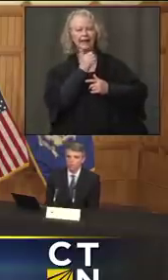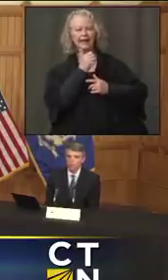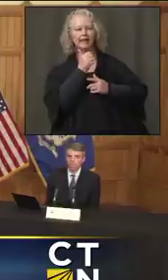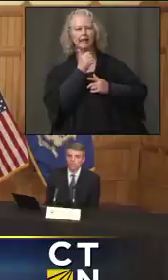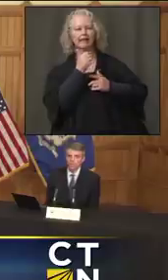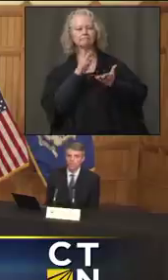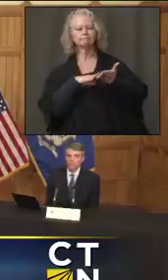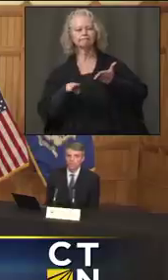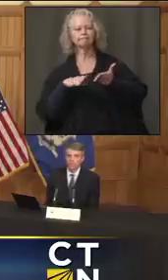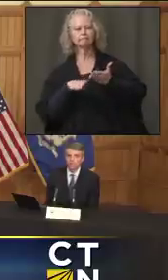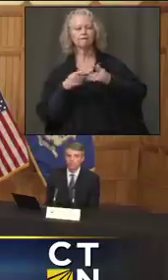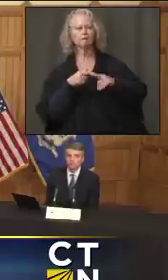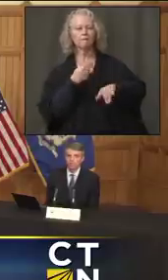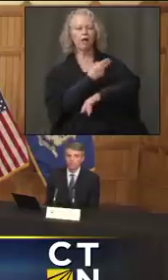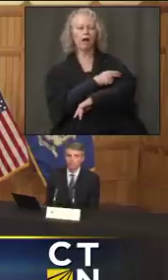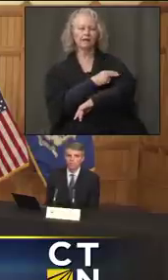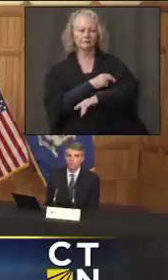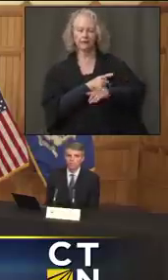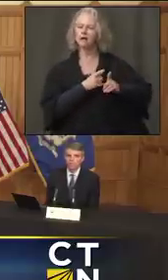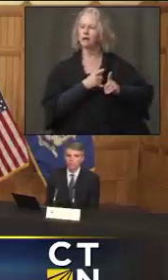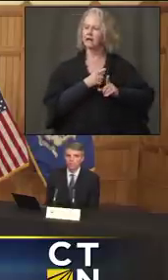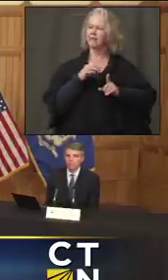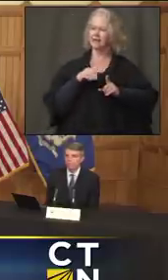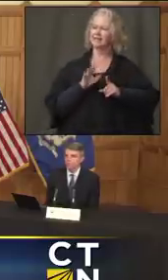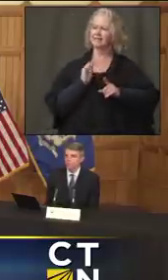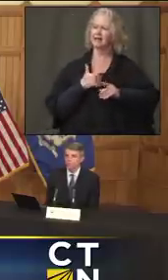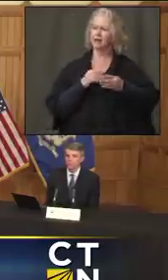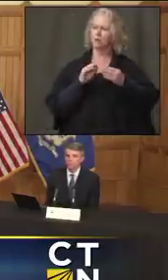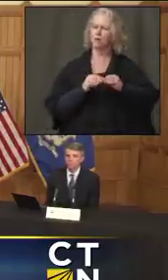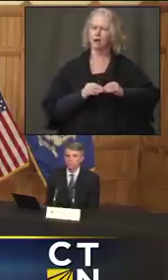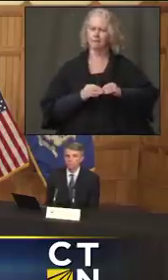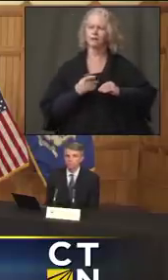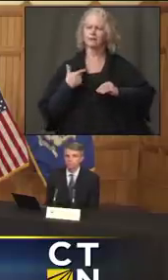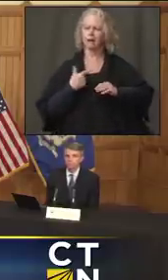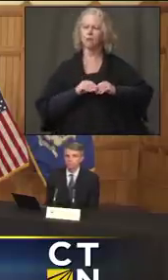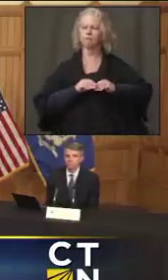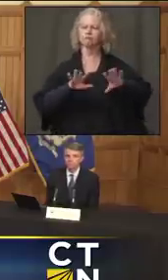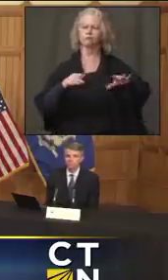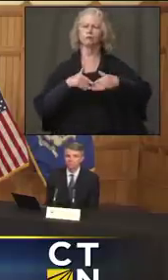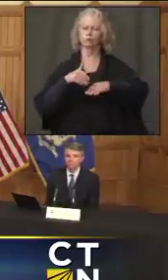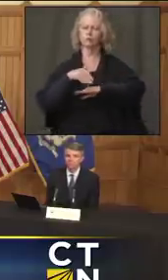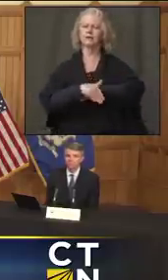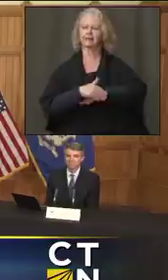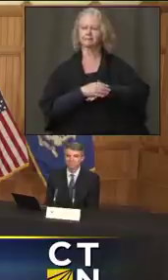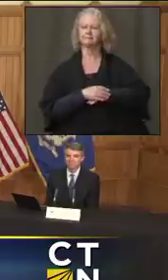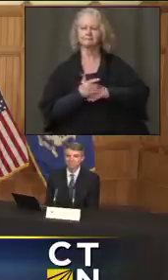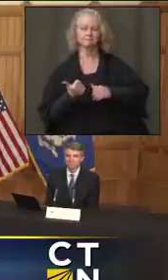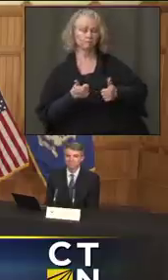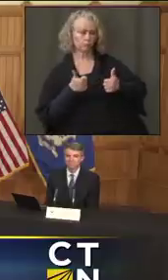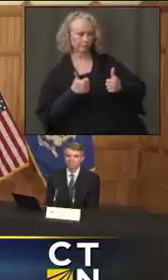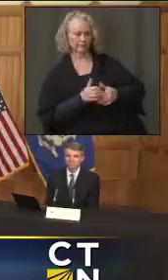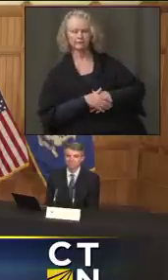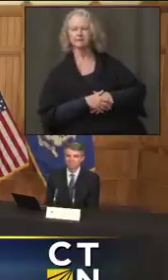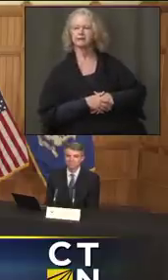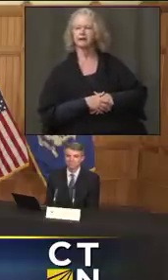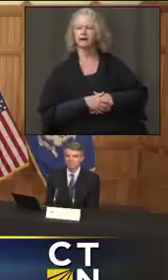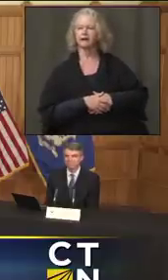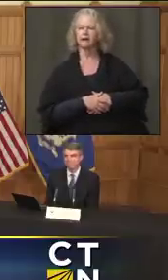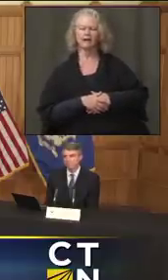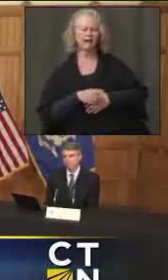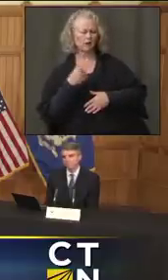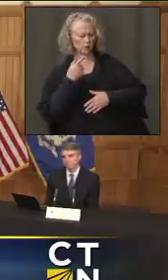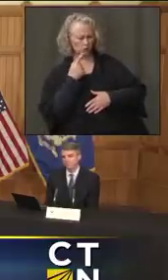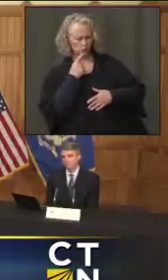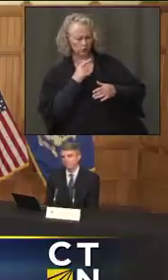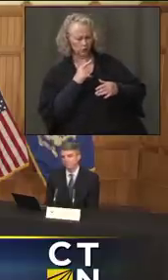So that's actually in our metrics package we're releasing tonight. Yeah. Perfect. And then you mentioned